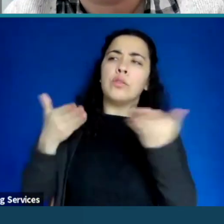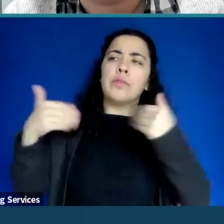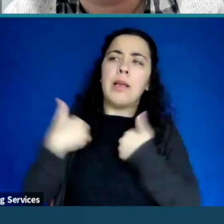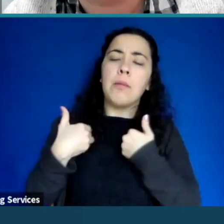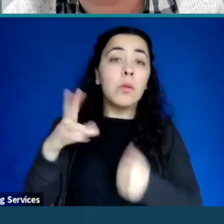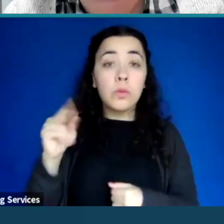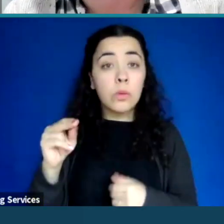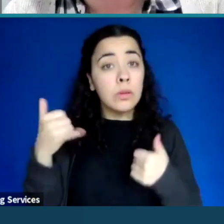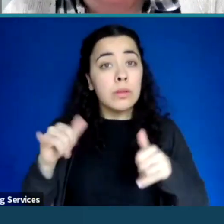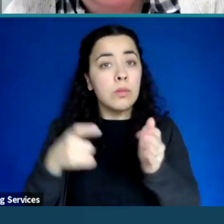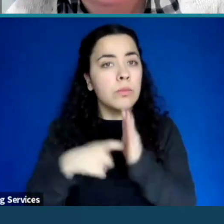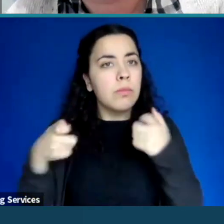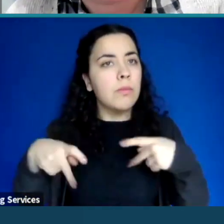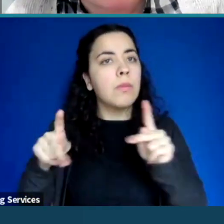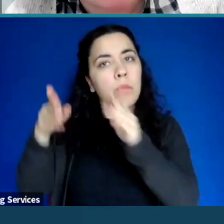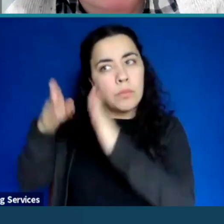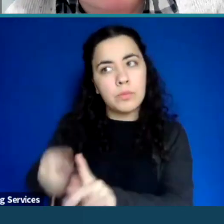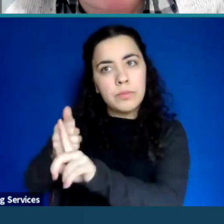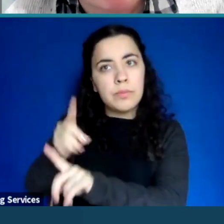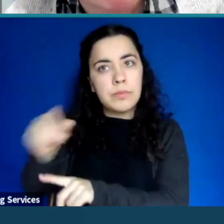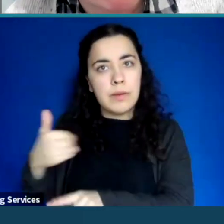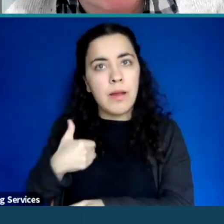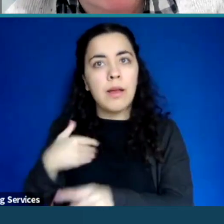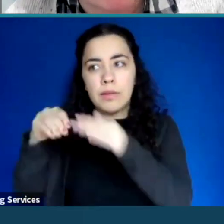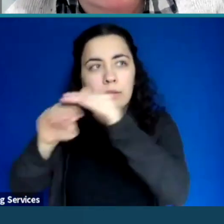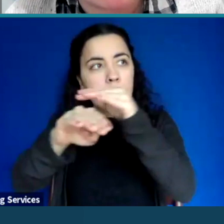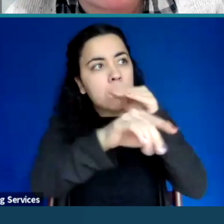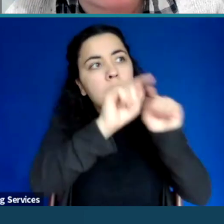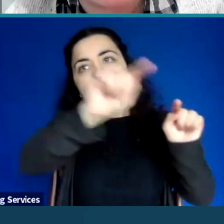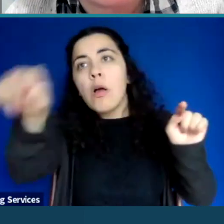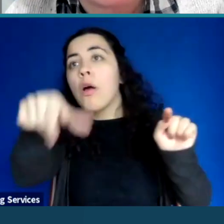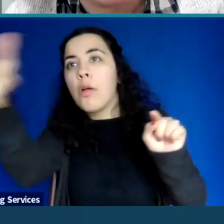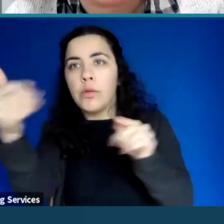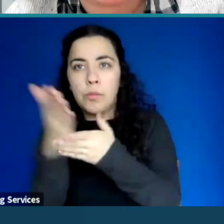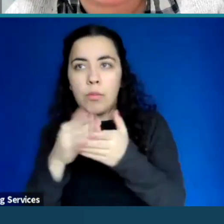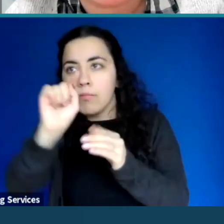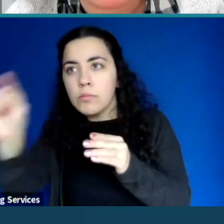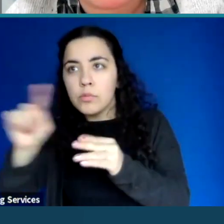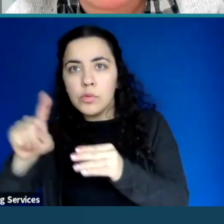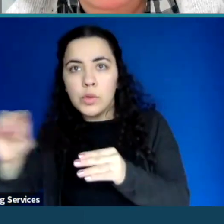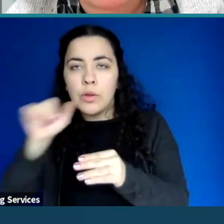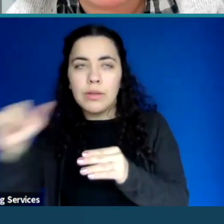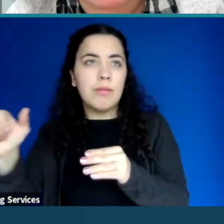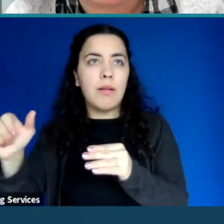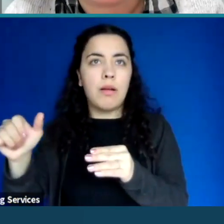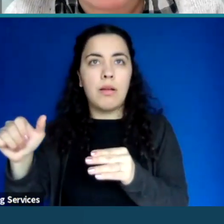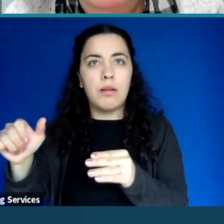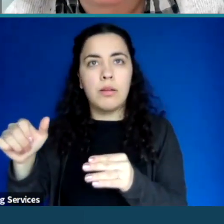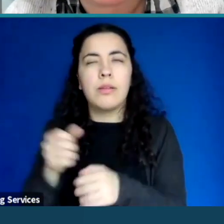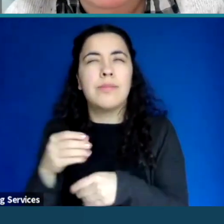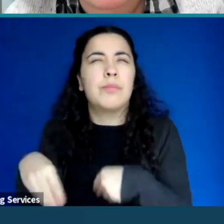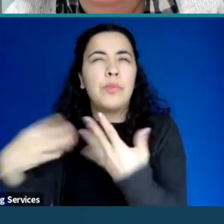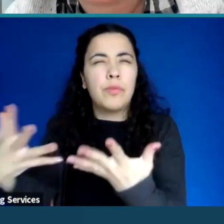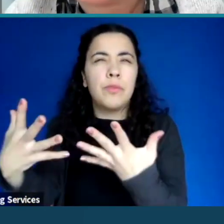still have to allow the person with a disability to access all other parts of the zoo that wouldn't result in that fundamental alteration, that